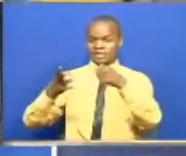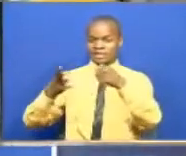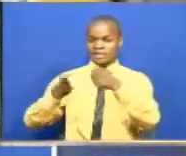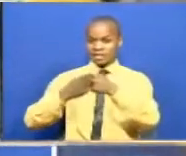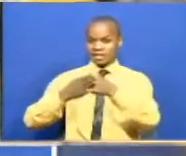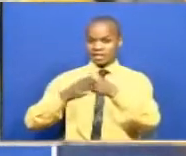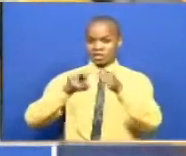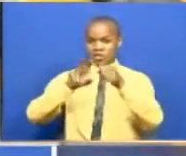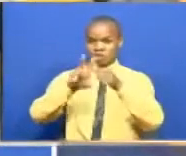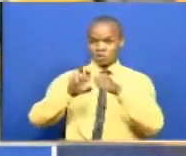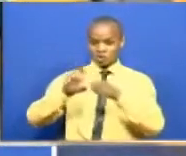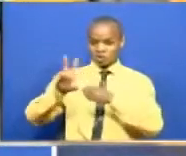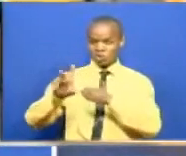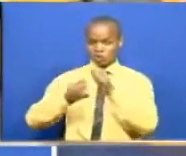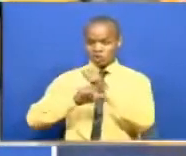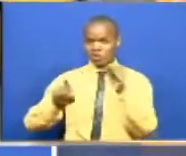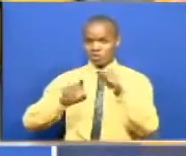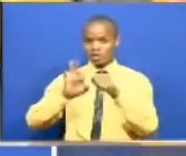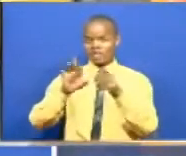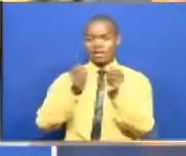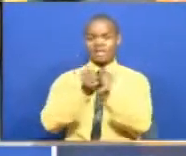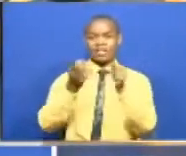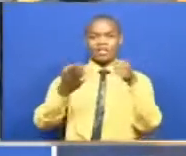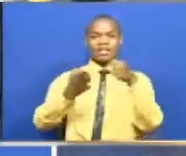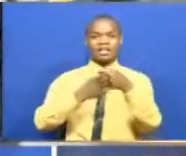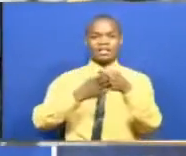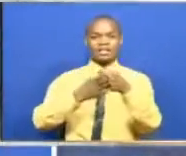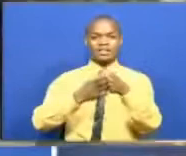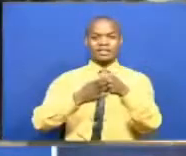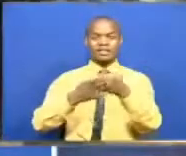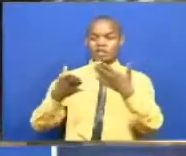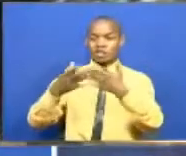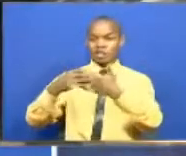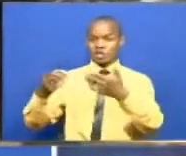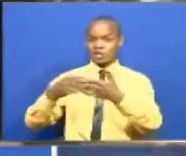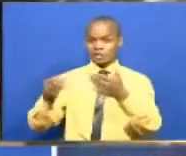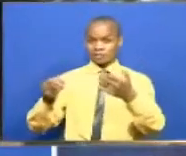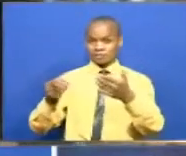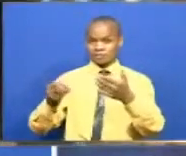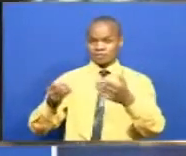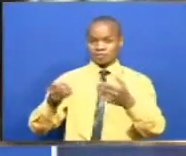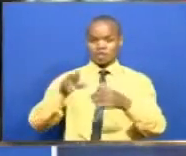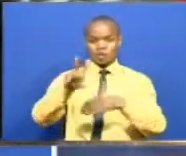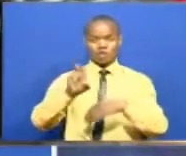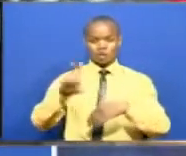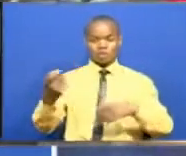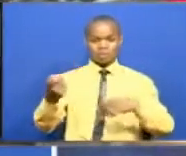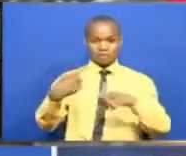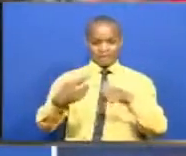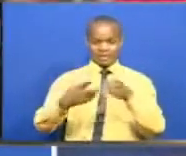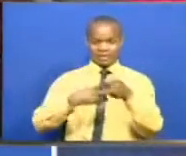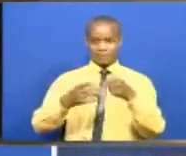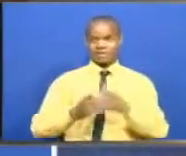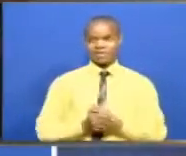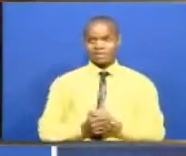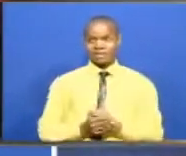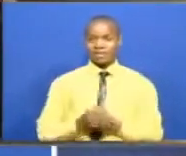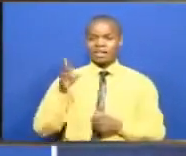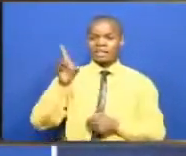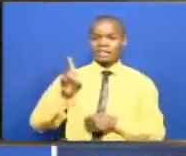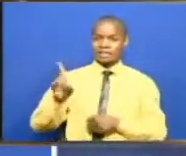June 2020 to $319 per cubic meter in July of 2020. Diesel rose